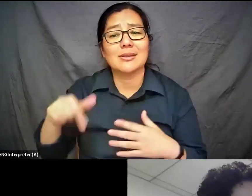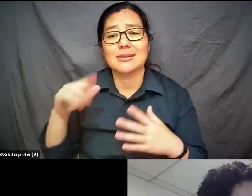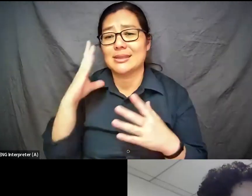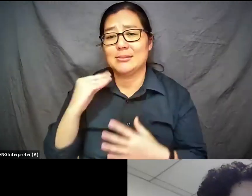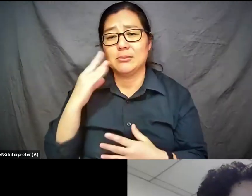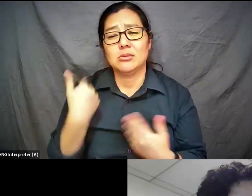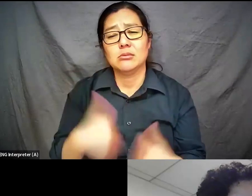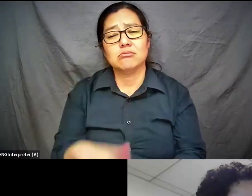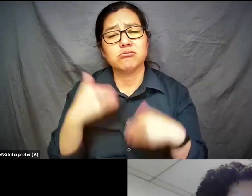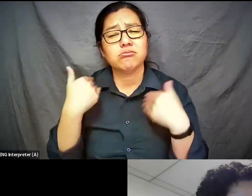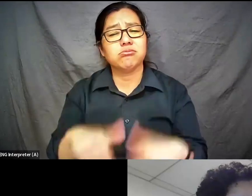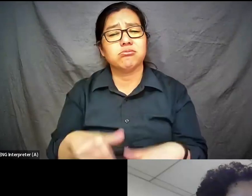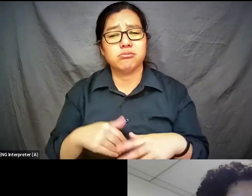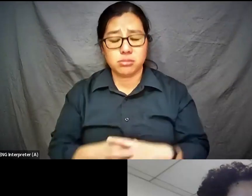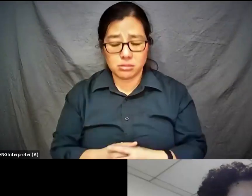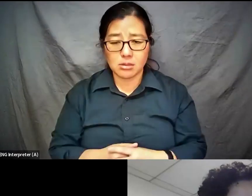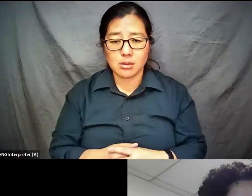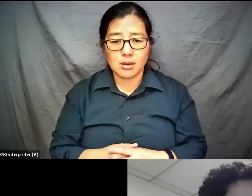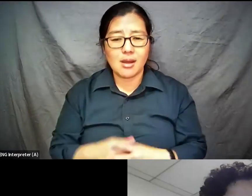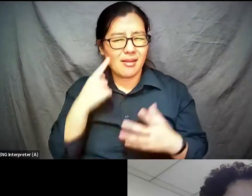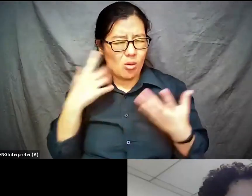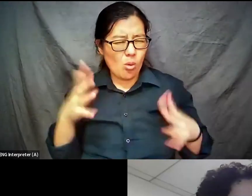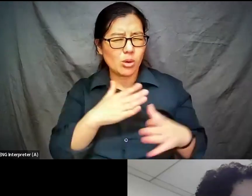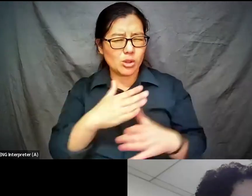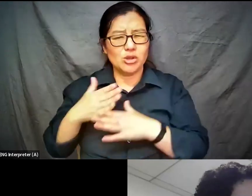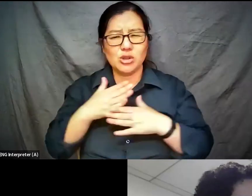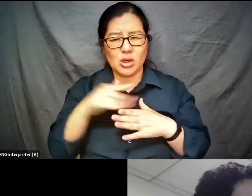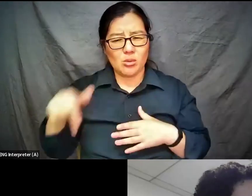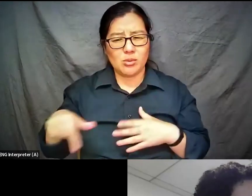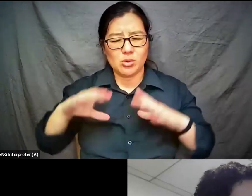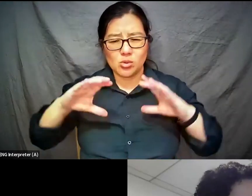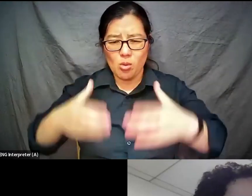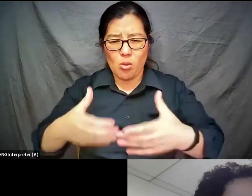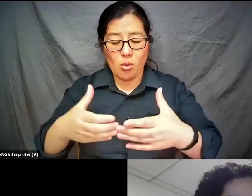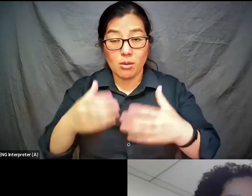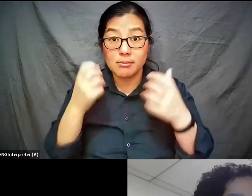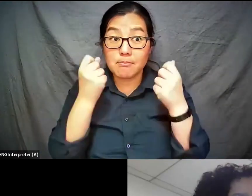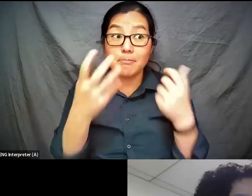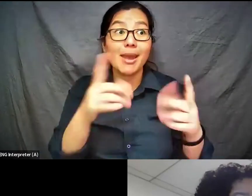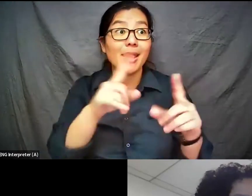because I was able to really focus on like my role and allow